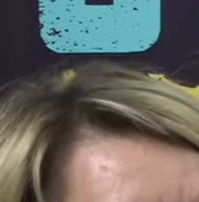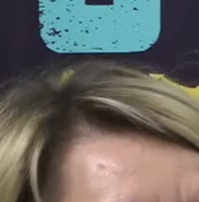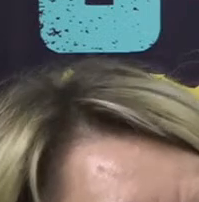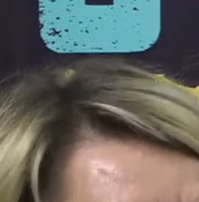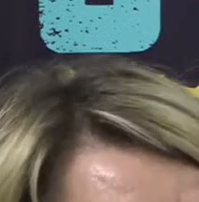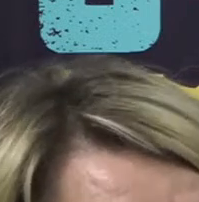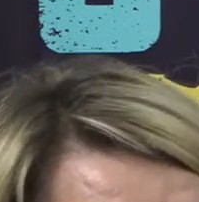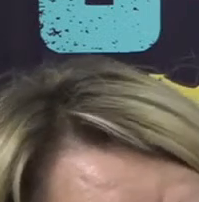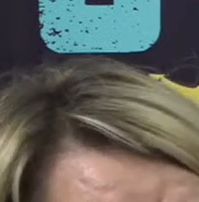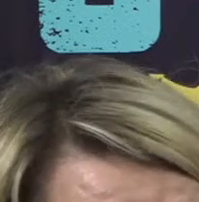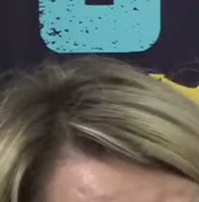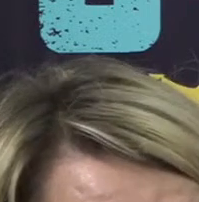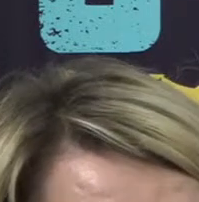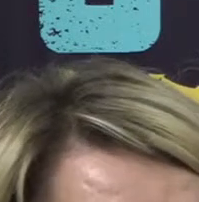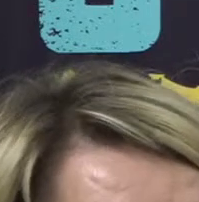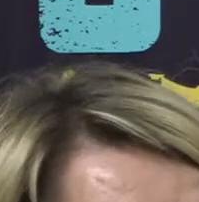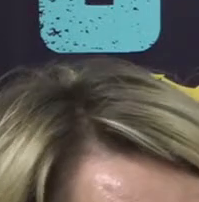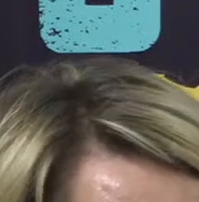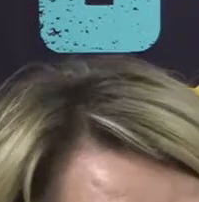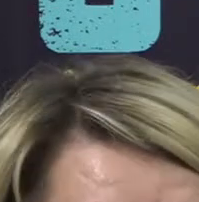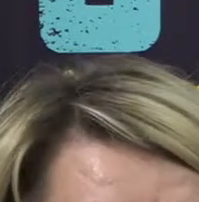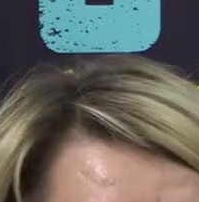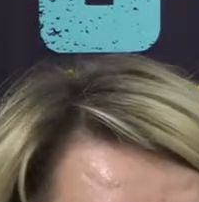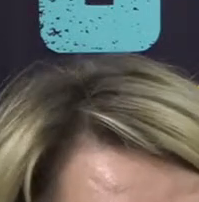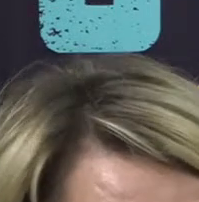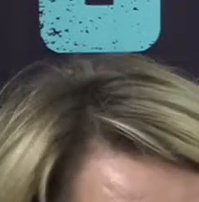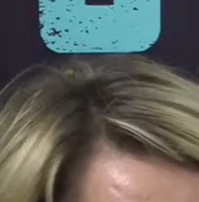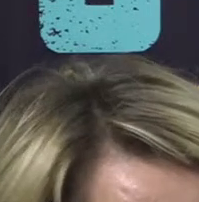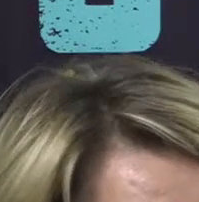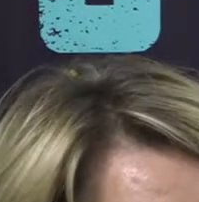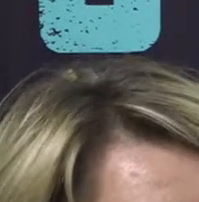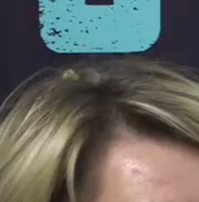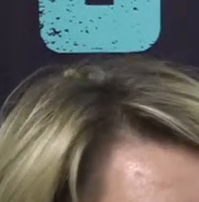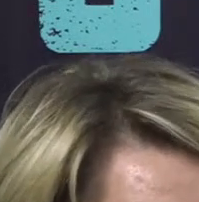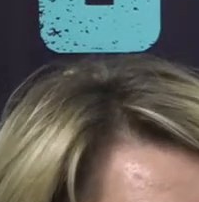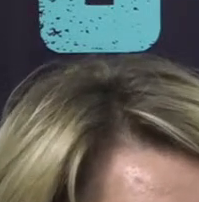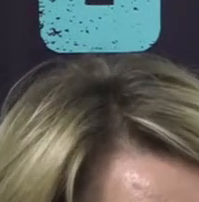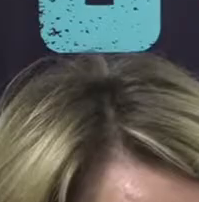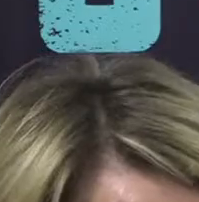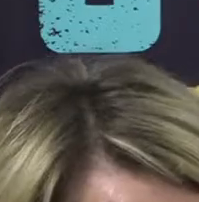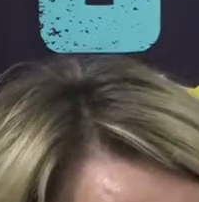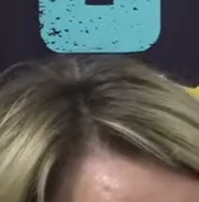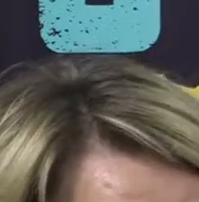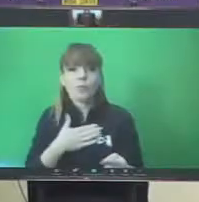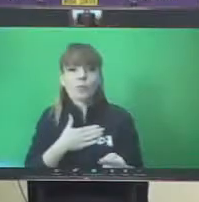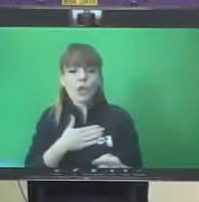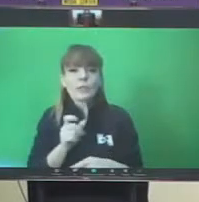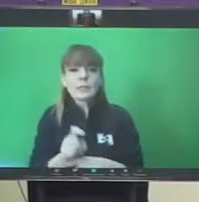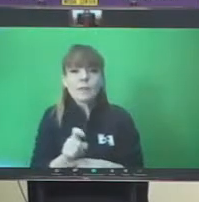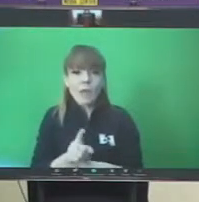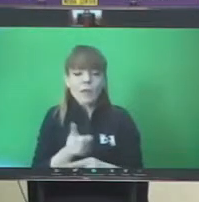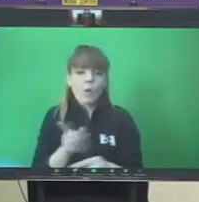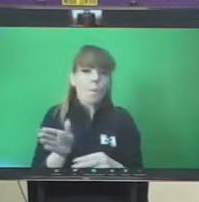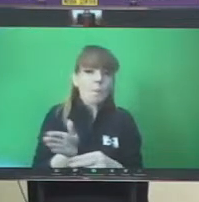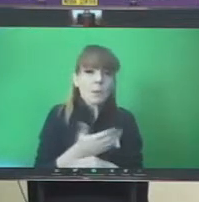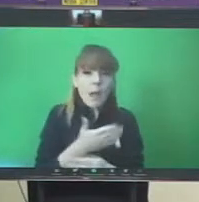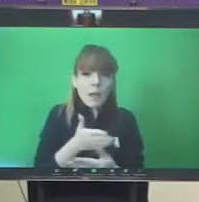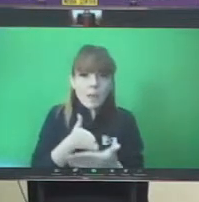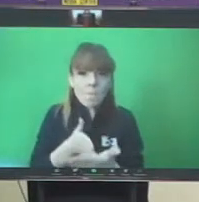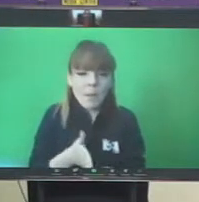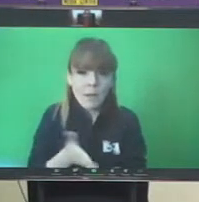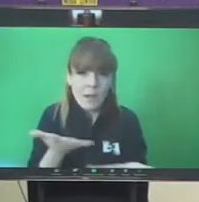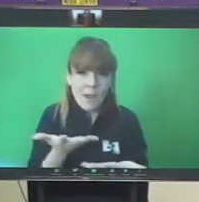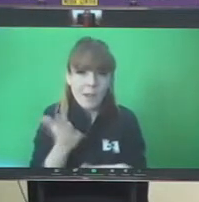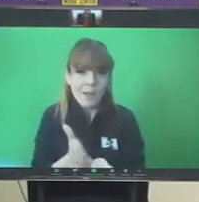they propagate, and they say that the people with disabilities, they have equal rights with other persons, and our task is to lift the barriers existing